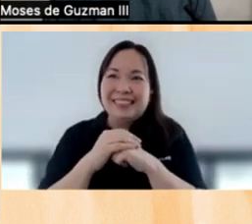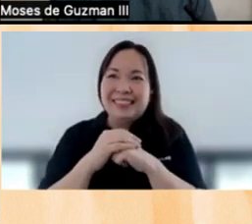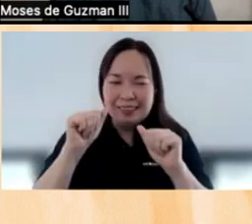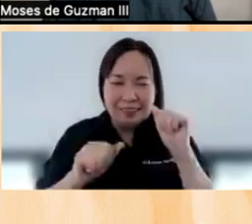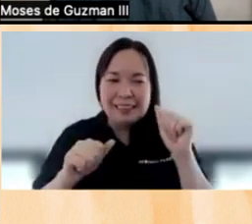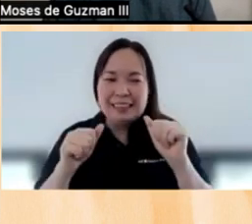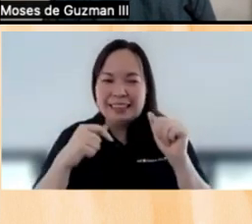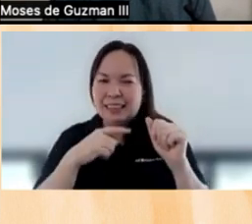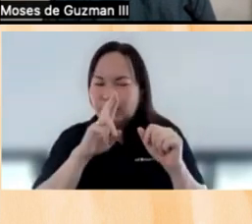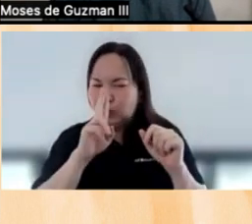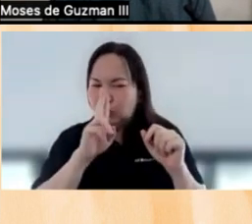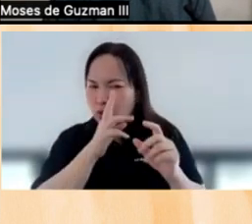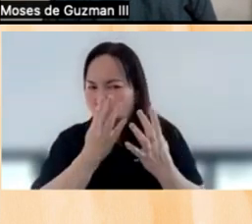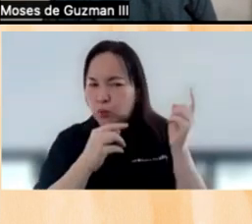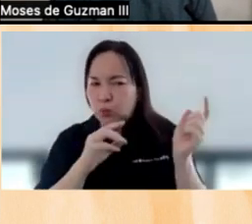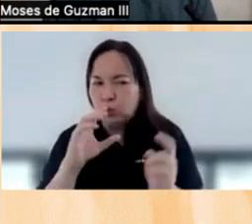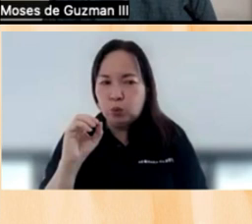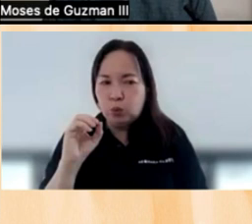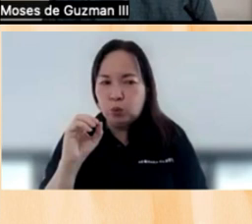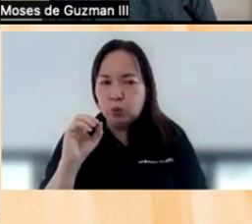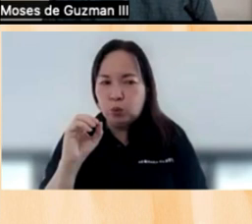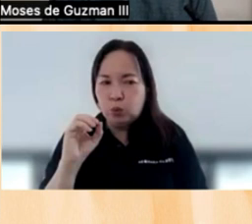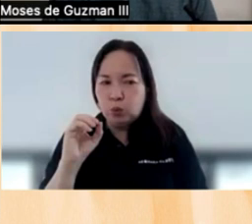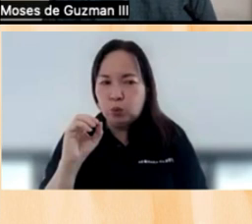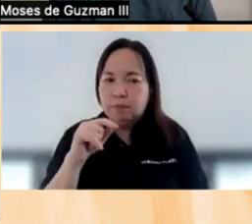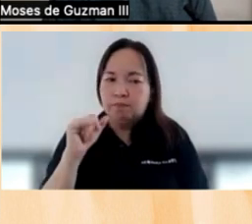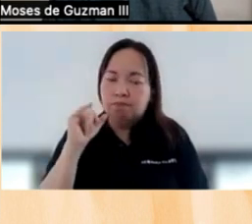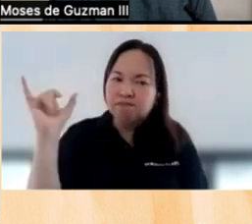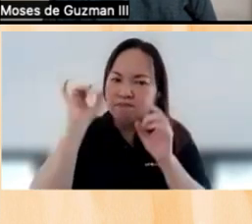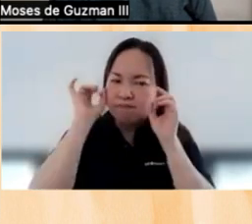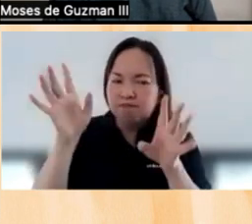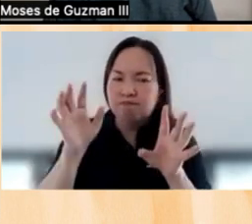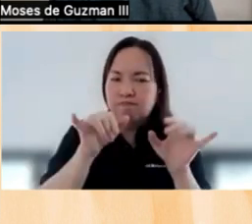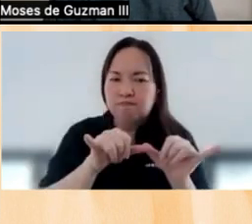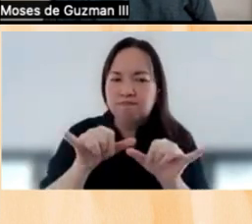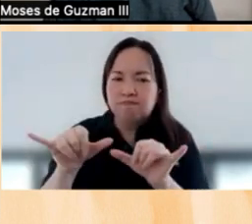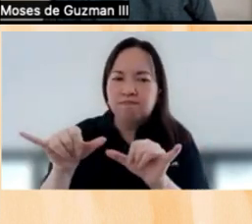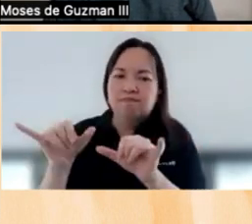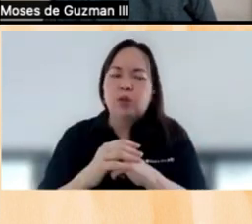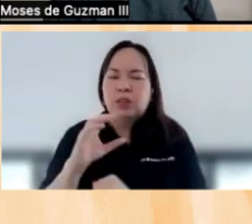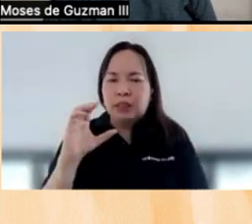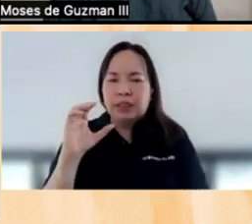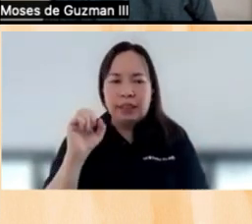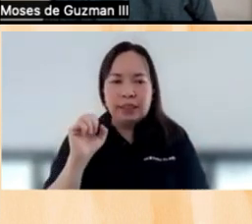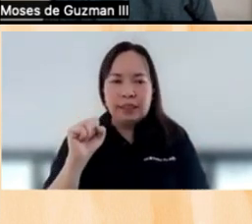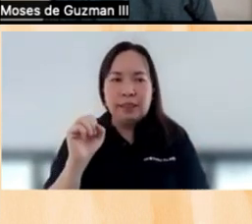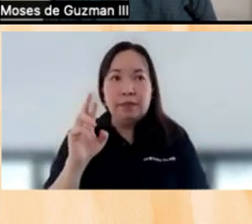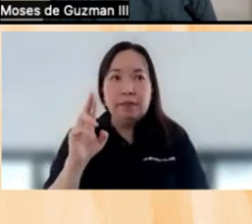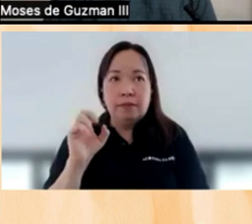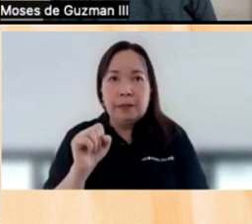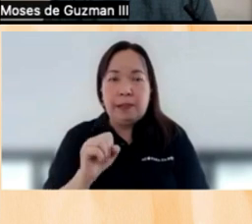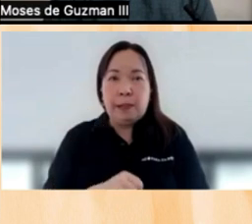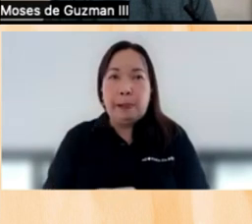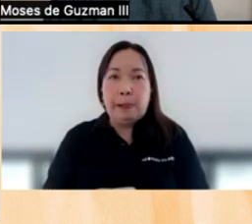between suicidal ideation and behavior and helps in stratifying risk and treatment